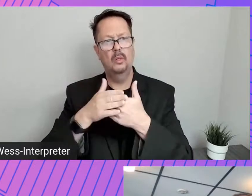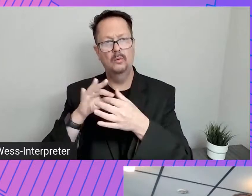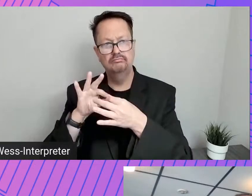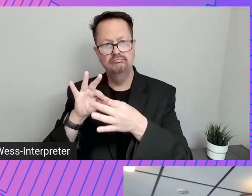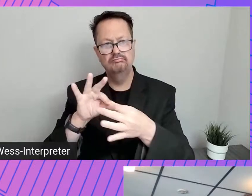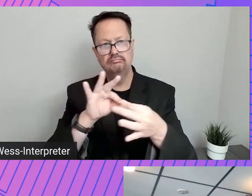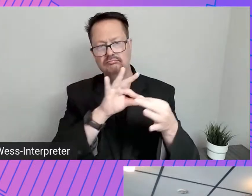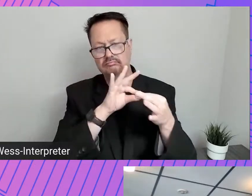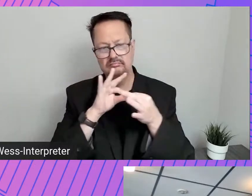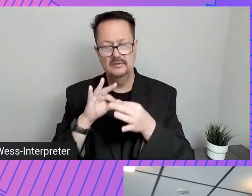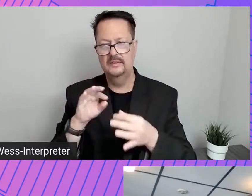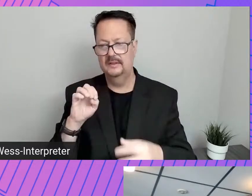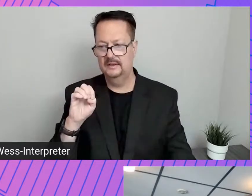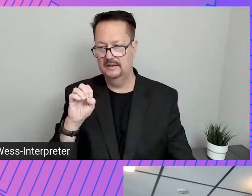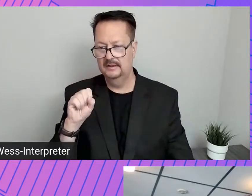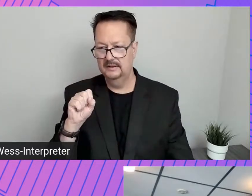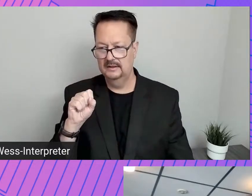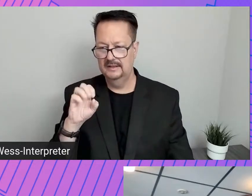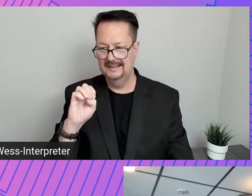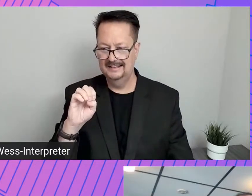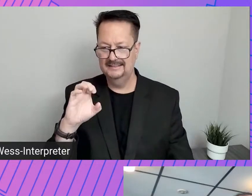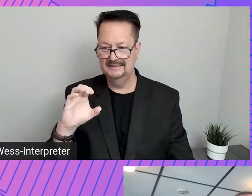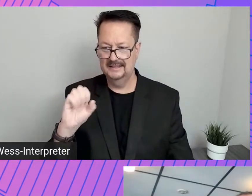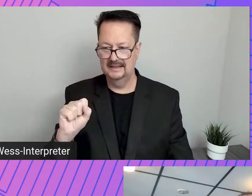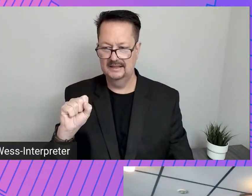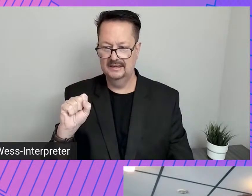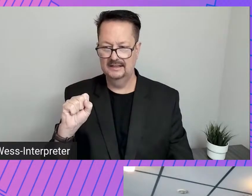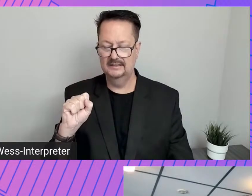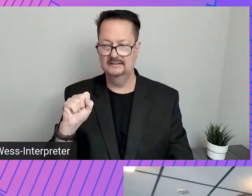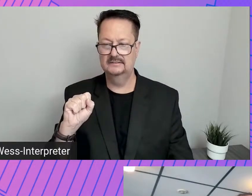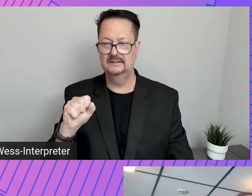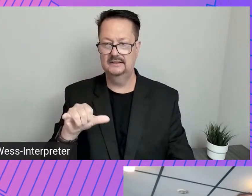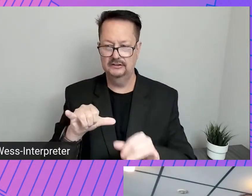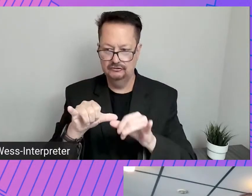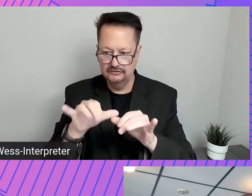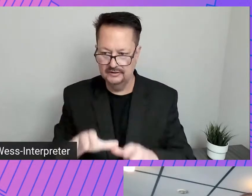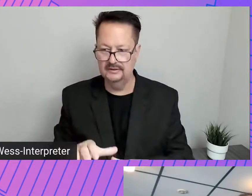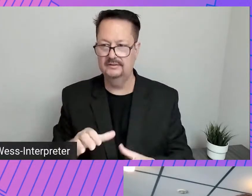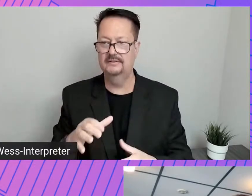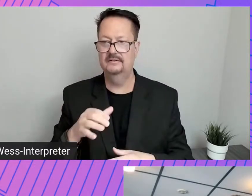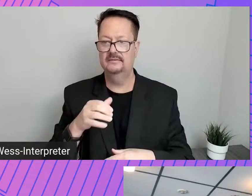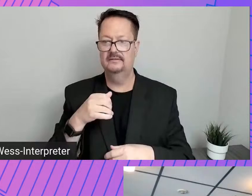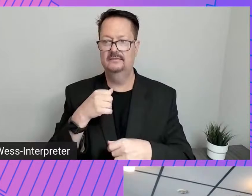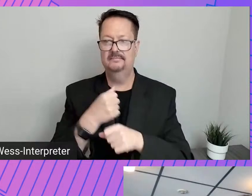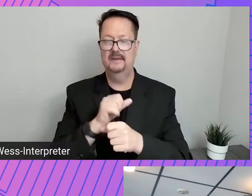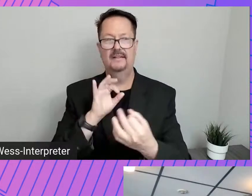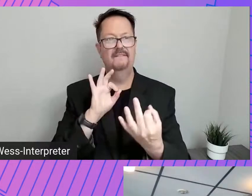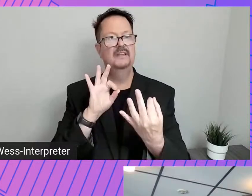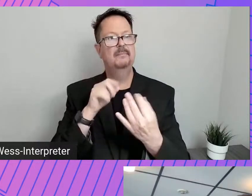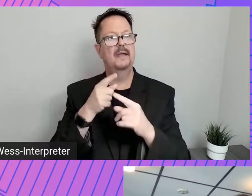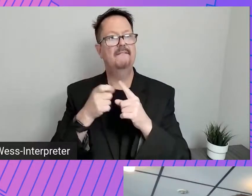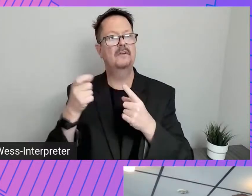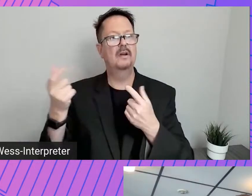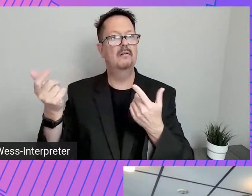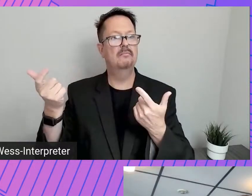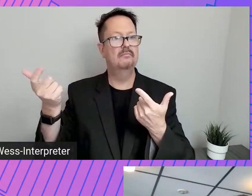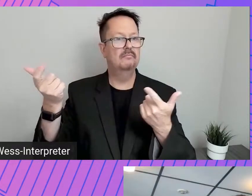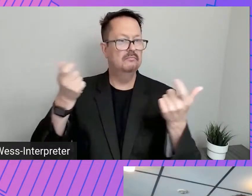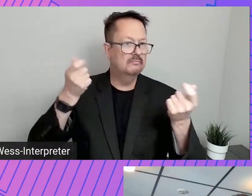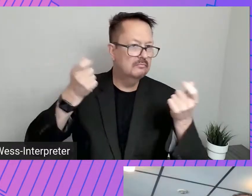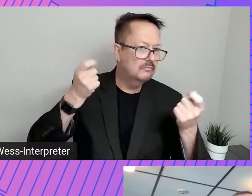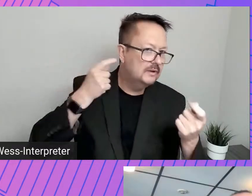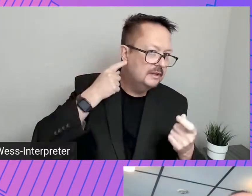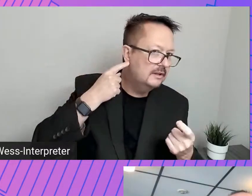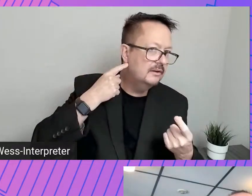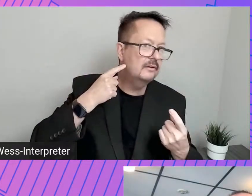also the ECS engineers, in order to make our products better based on the feedback we get from our AWS customers. And it's a constant